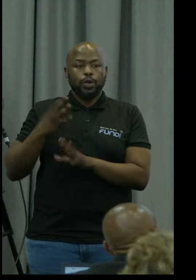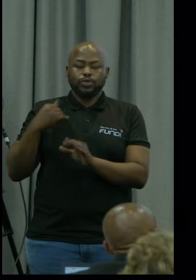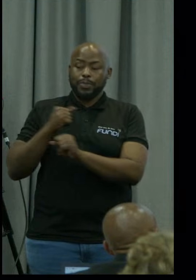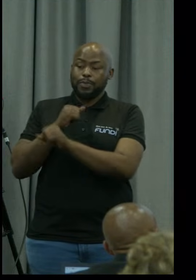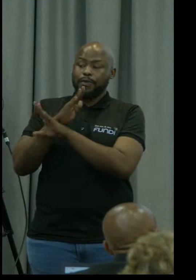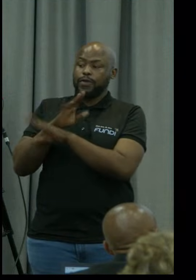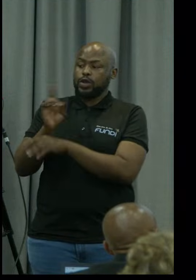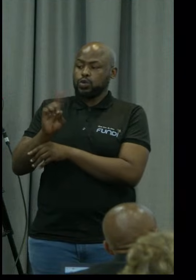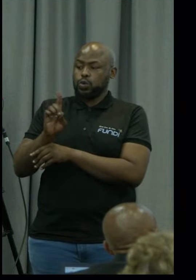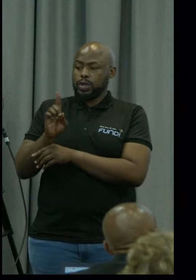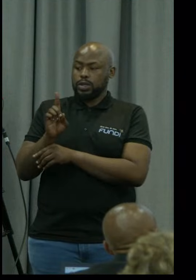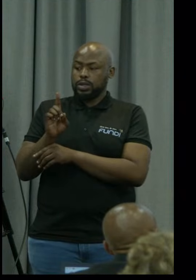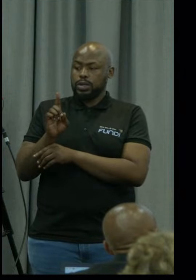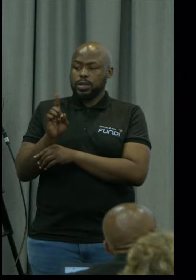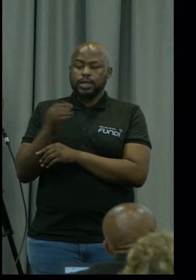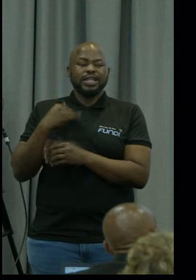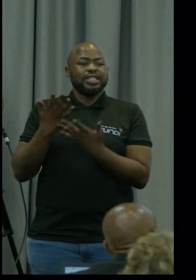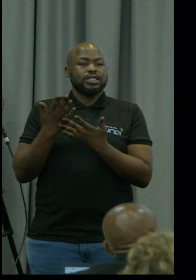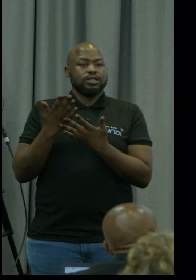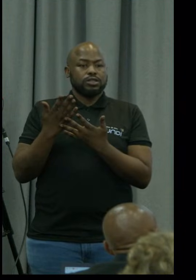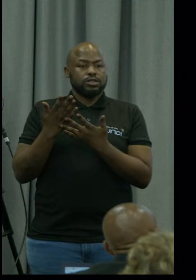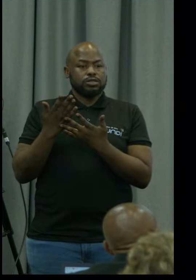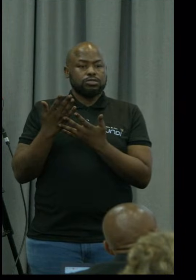avoid is messing up